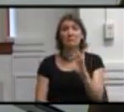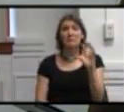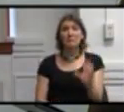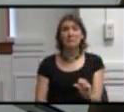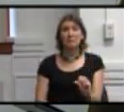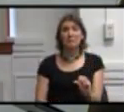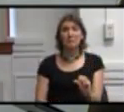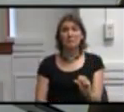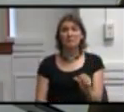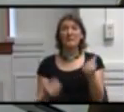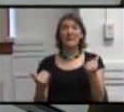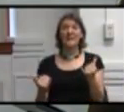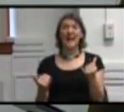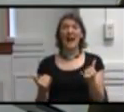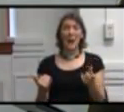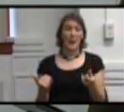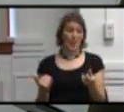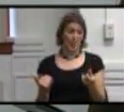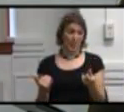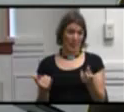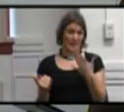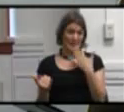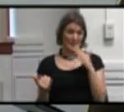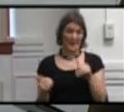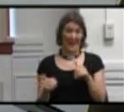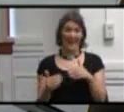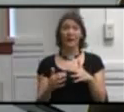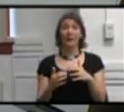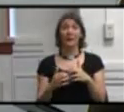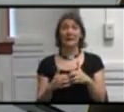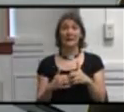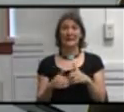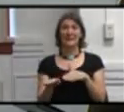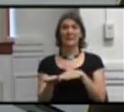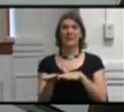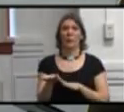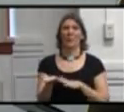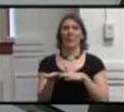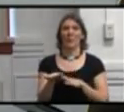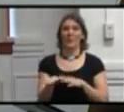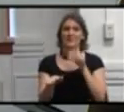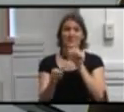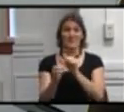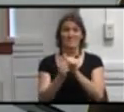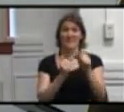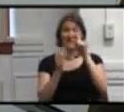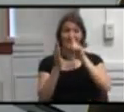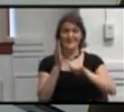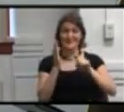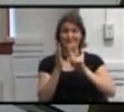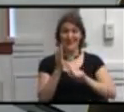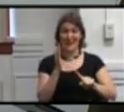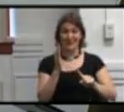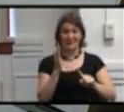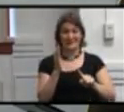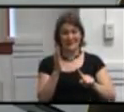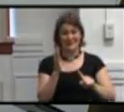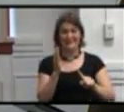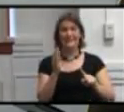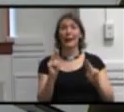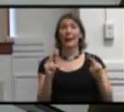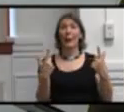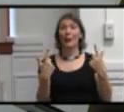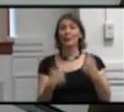is currently in bad enough condition that it does not pass inspection. It's currently out of